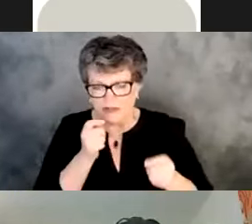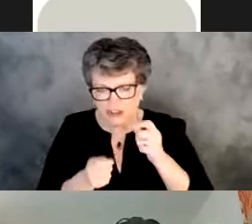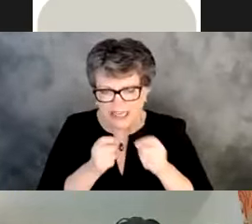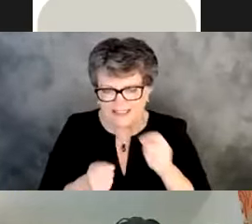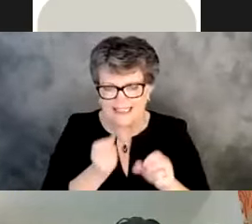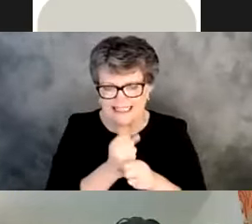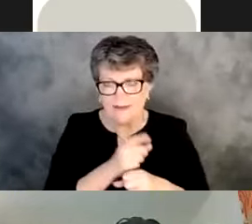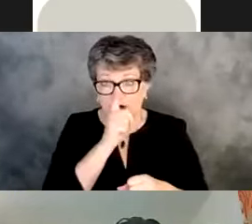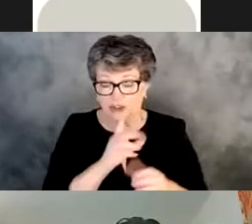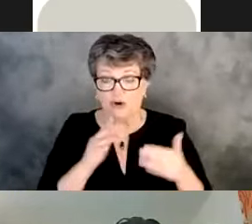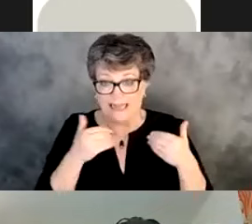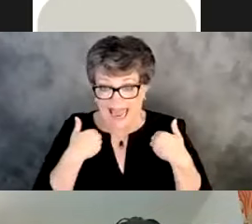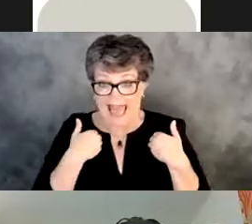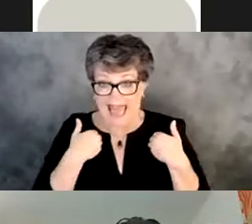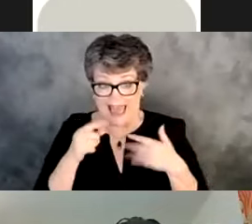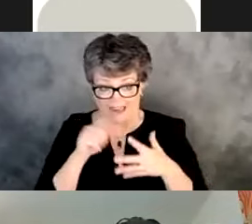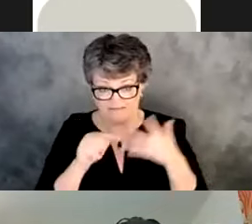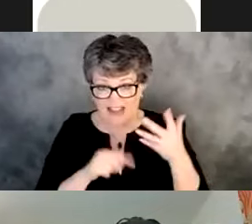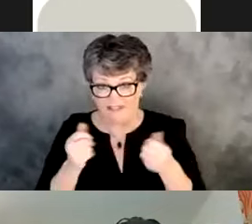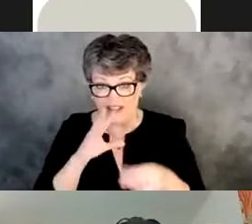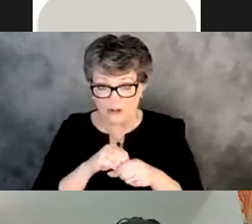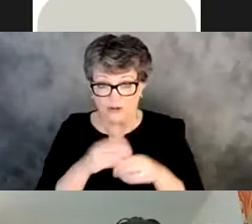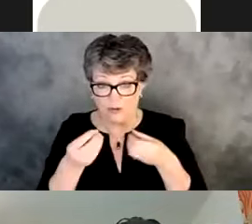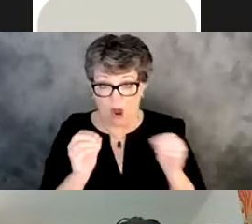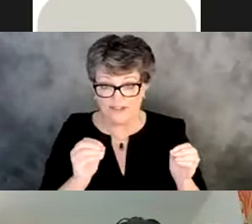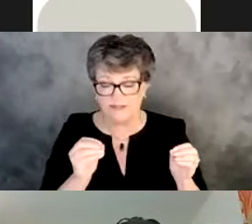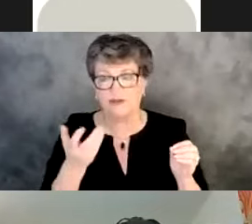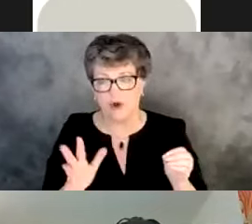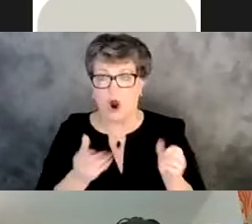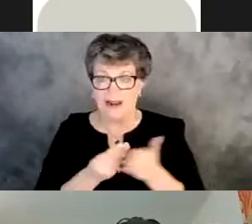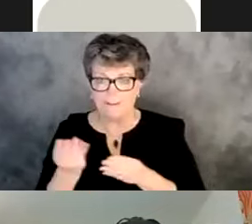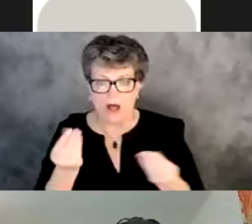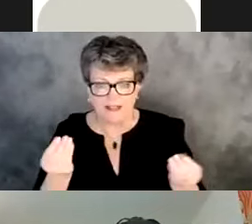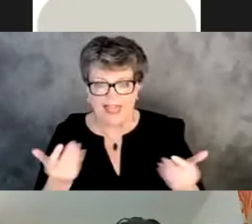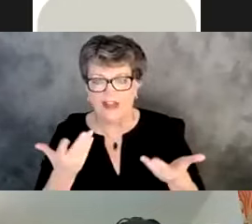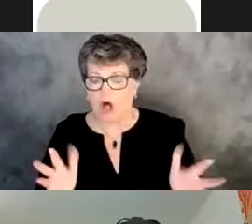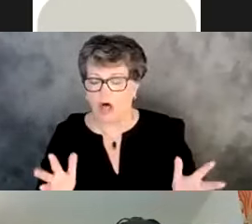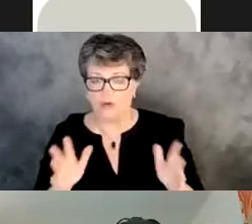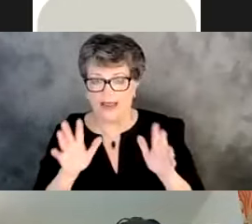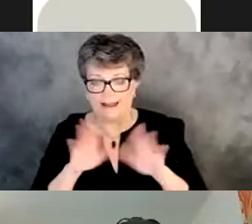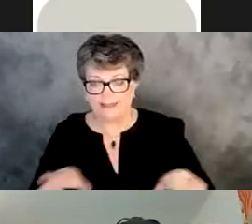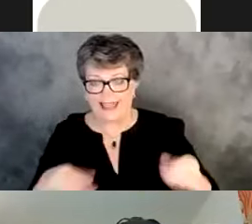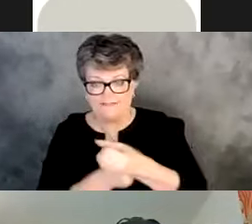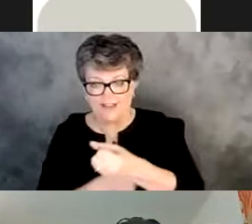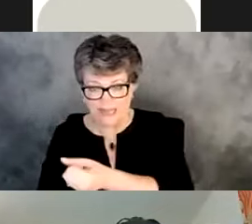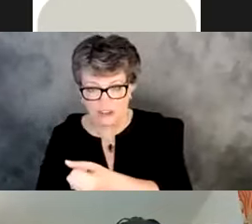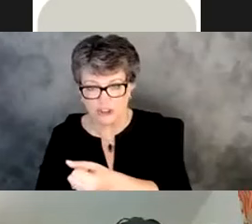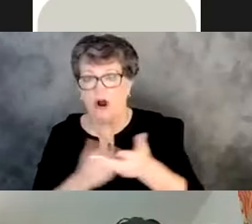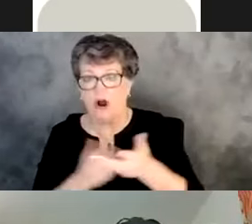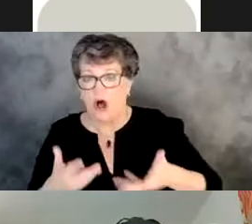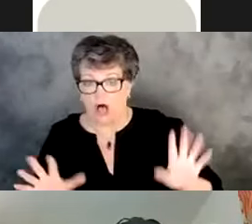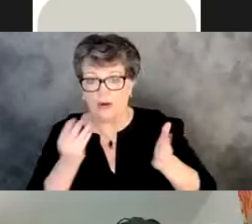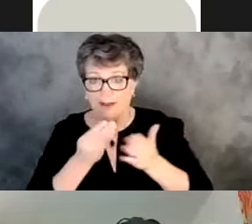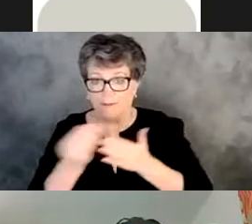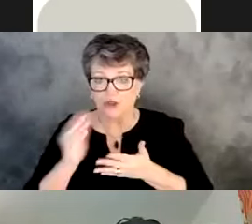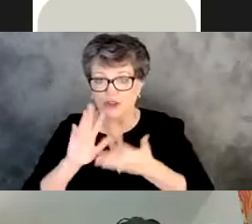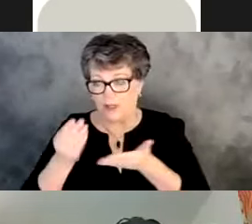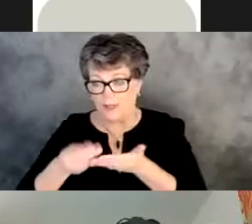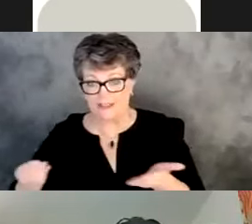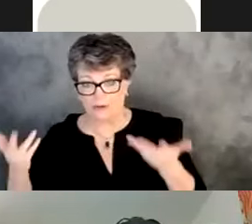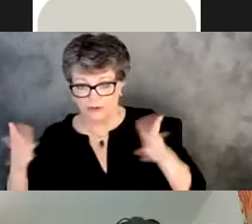make sure that it had the features for an office, but you had already bought the land, had already laid the foundation, had already purchased all the